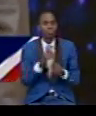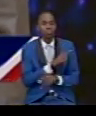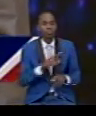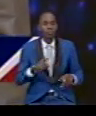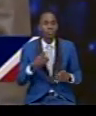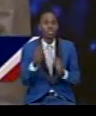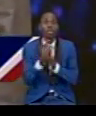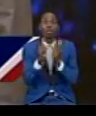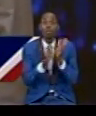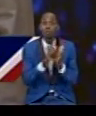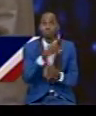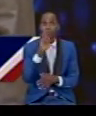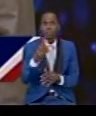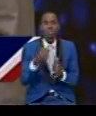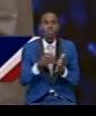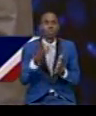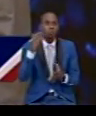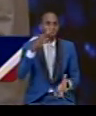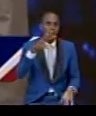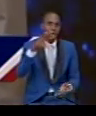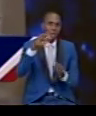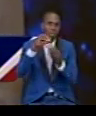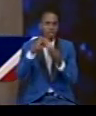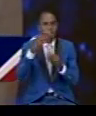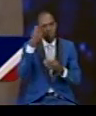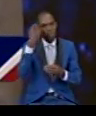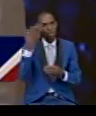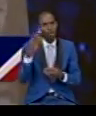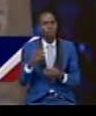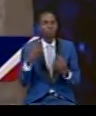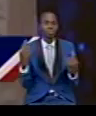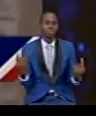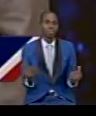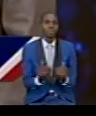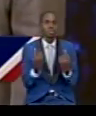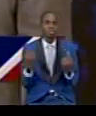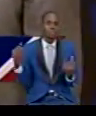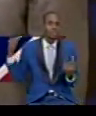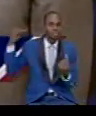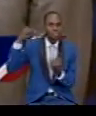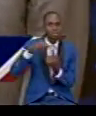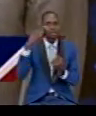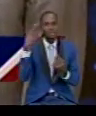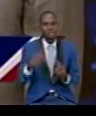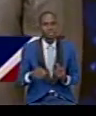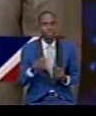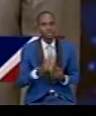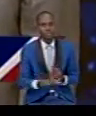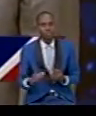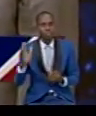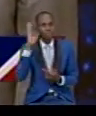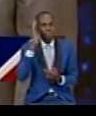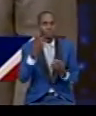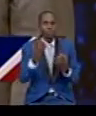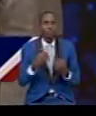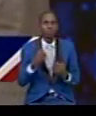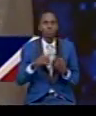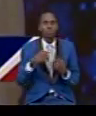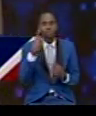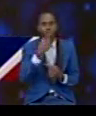it was added because of transgressions Till The Siege shall come